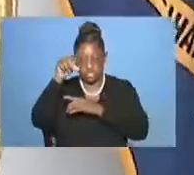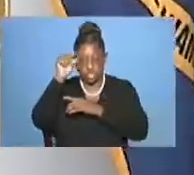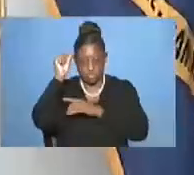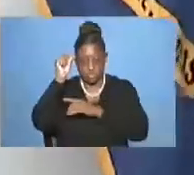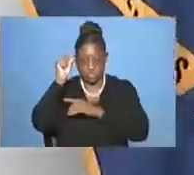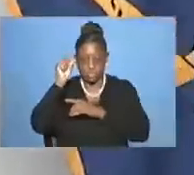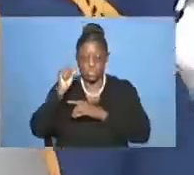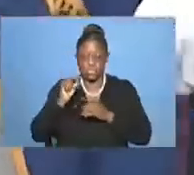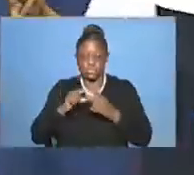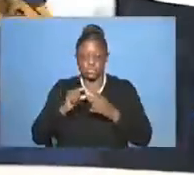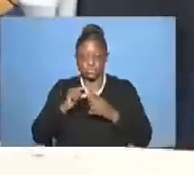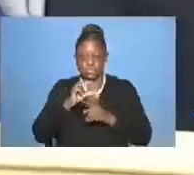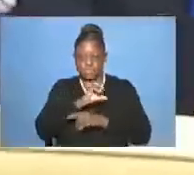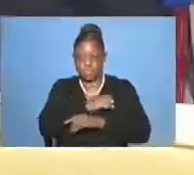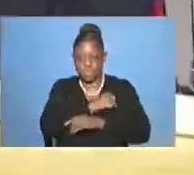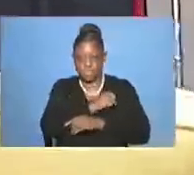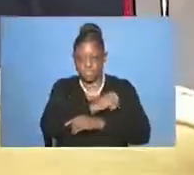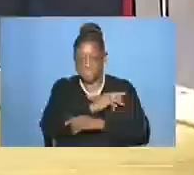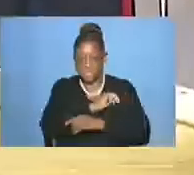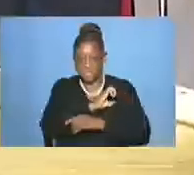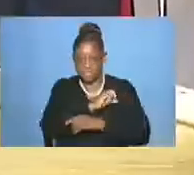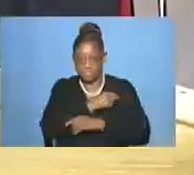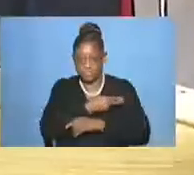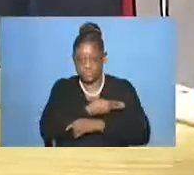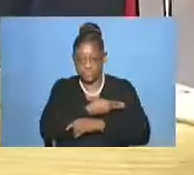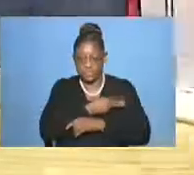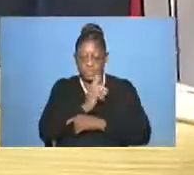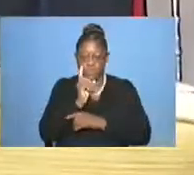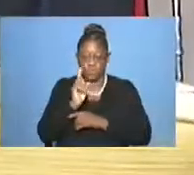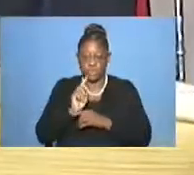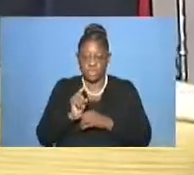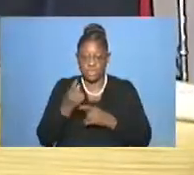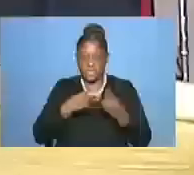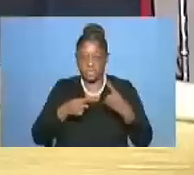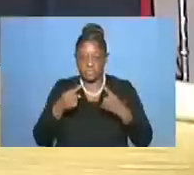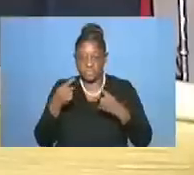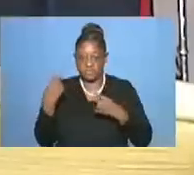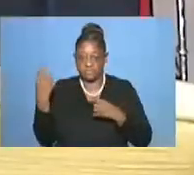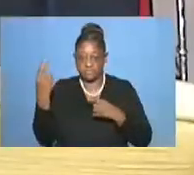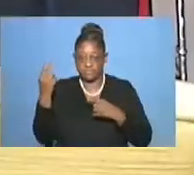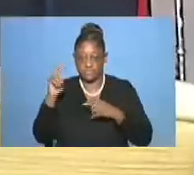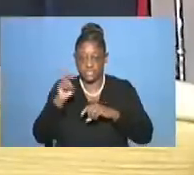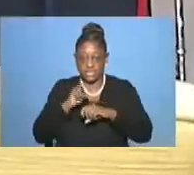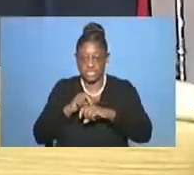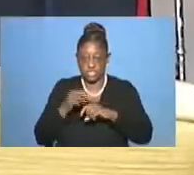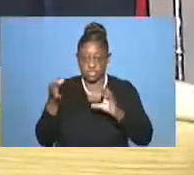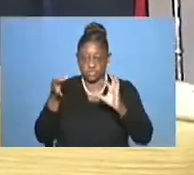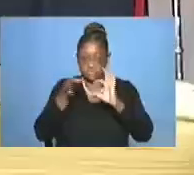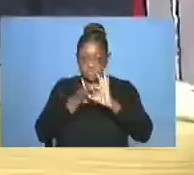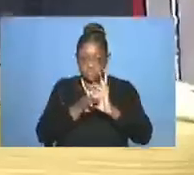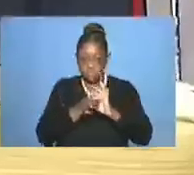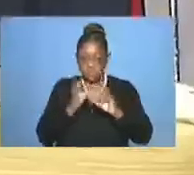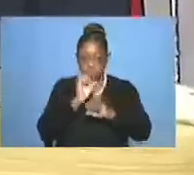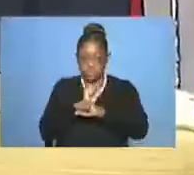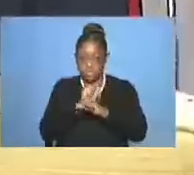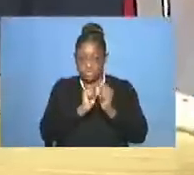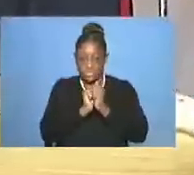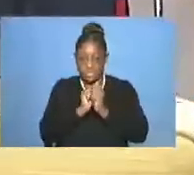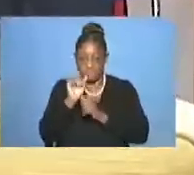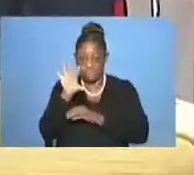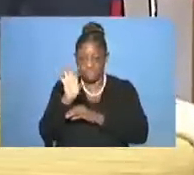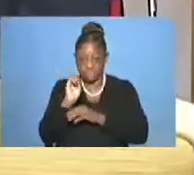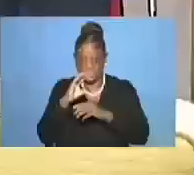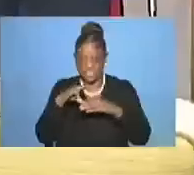Excellency Cornelius A. Smith, an occasion which comes as the two nations observe almost 50 years of